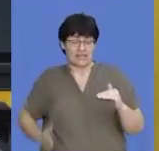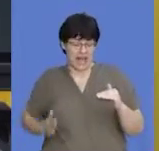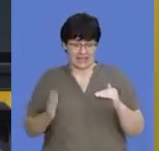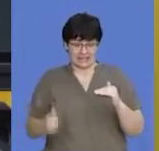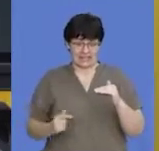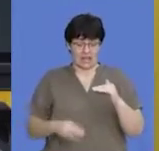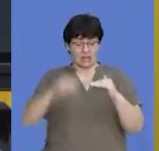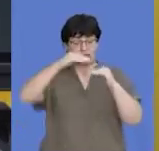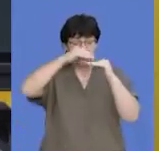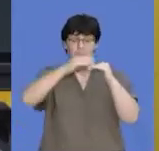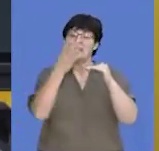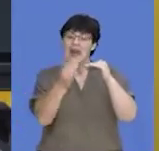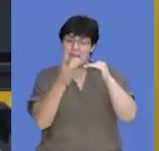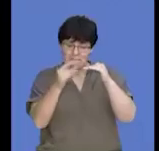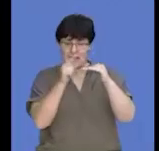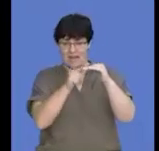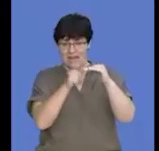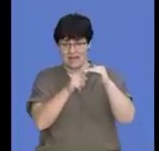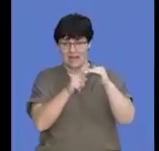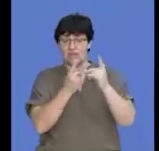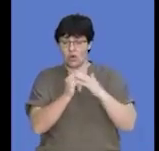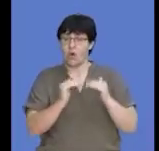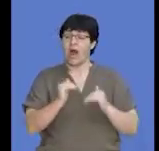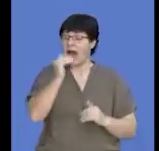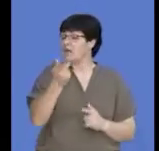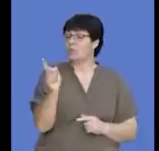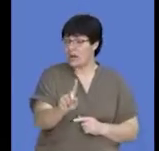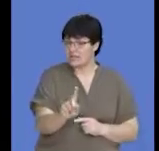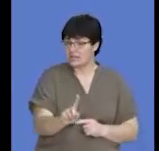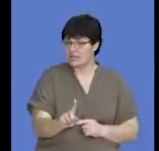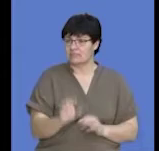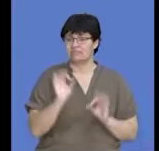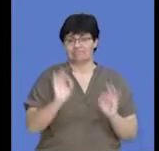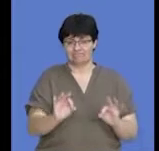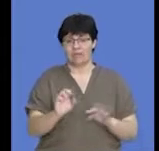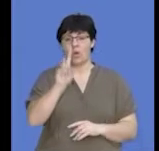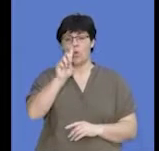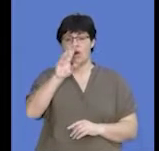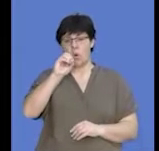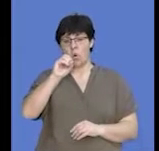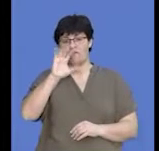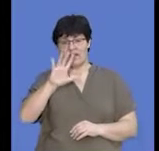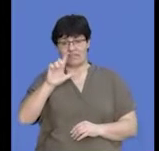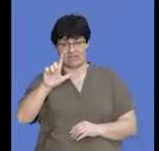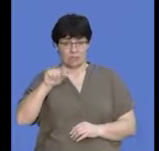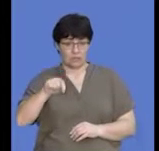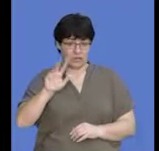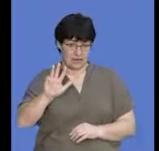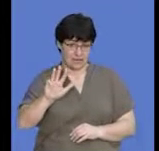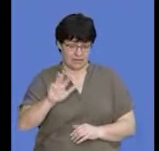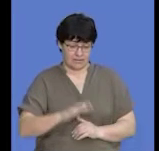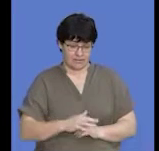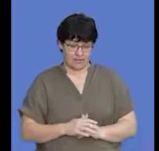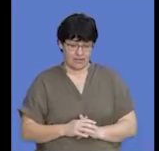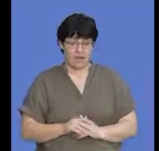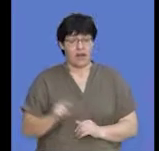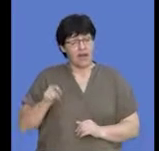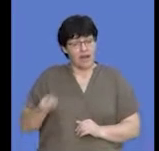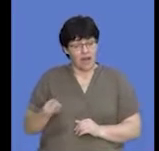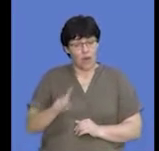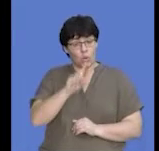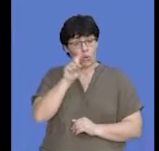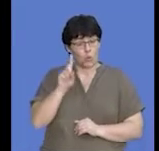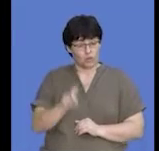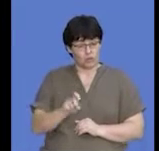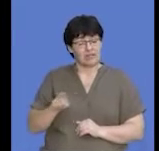beacon. In this example, your height is given as, correct, 1057.9. And note in the